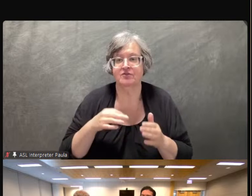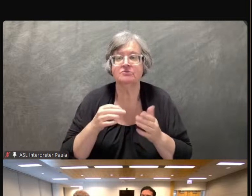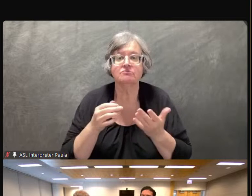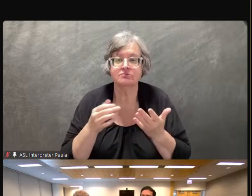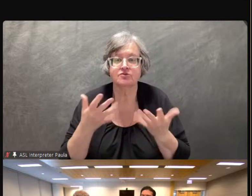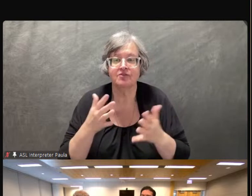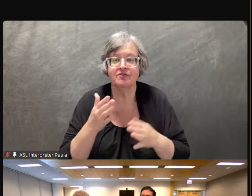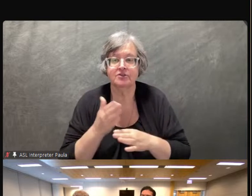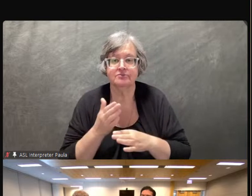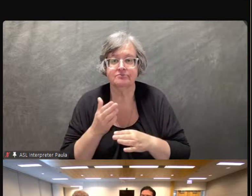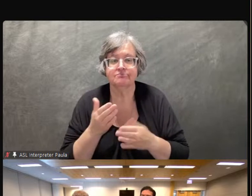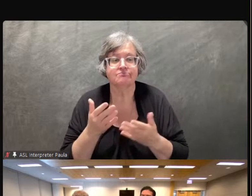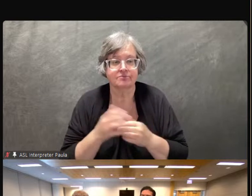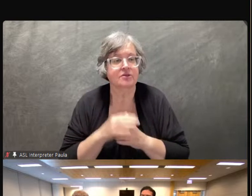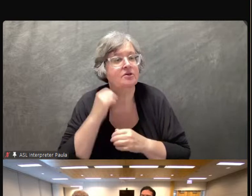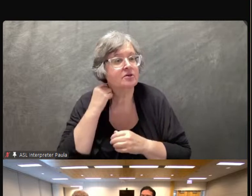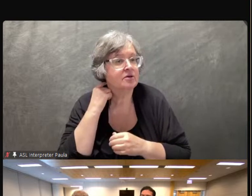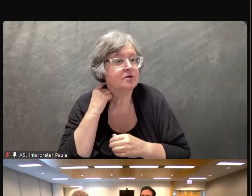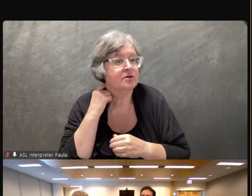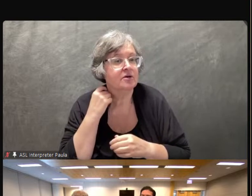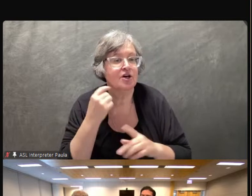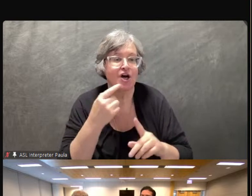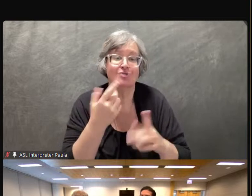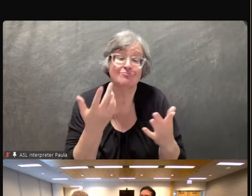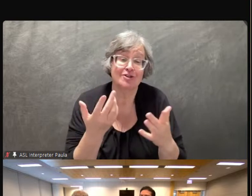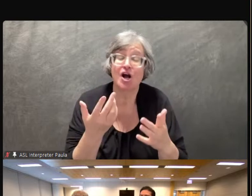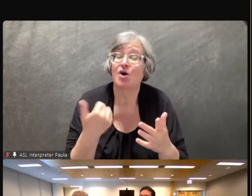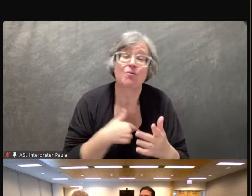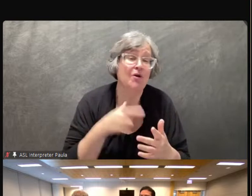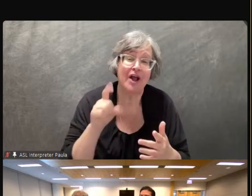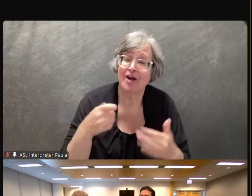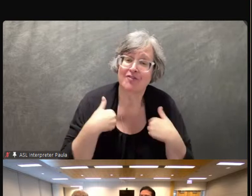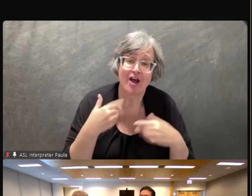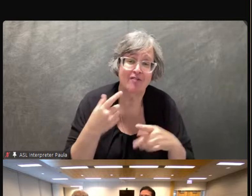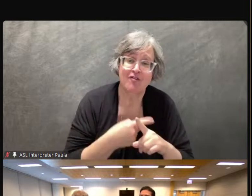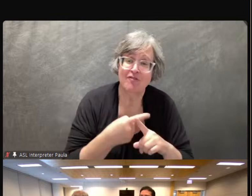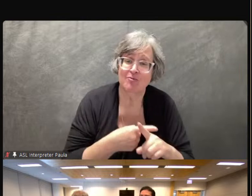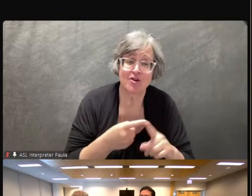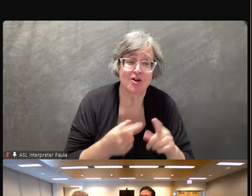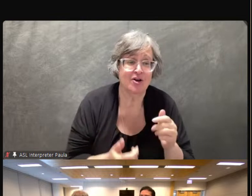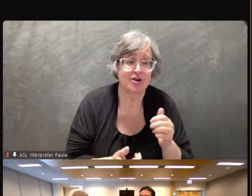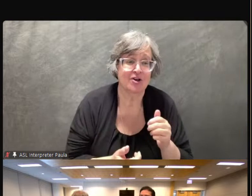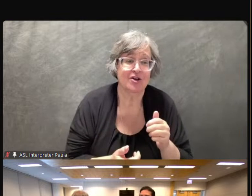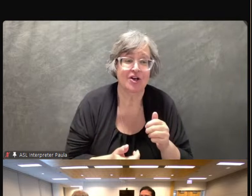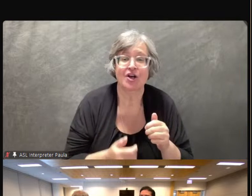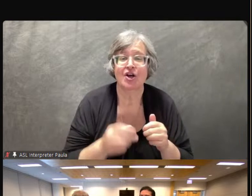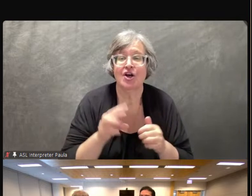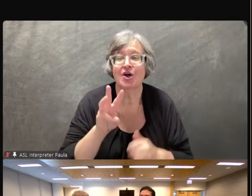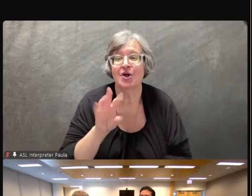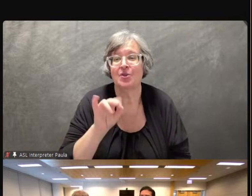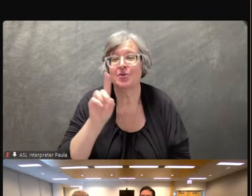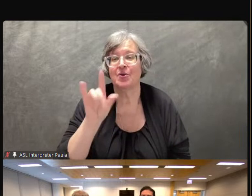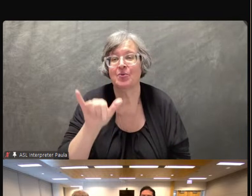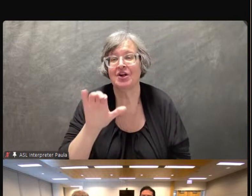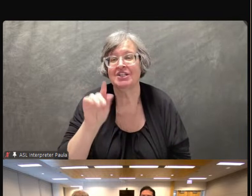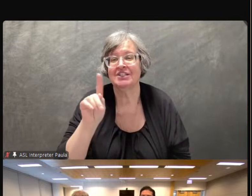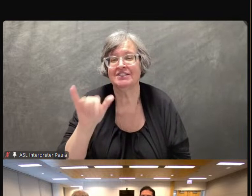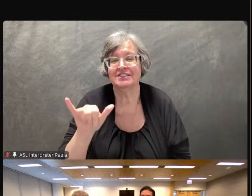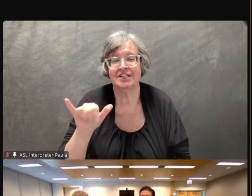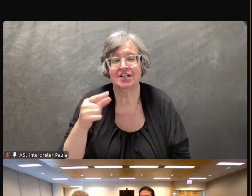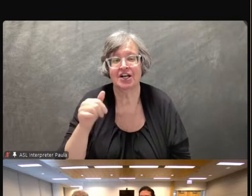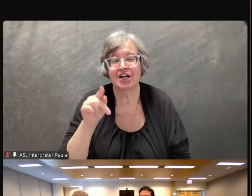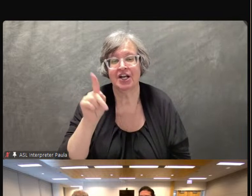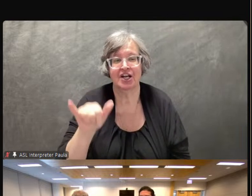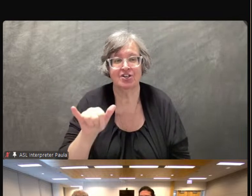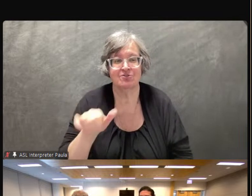improvements. And what would be a monthly photo without our most powerful worker, the Windy City Gantry here is setting up our segmental box